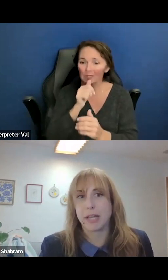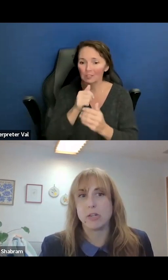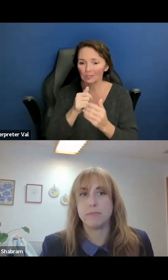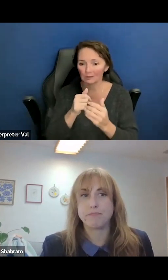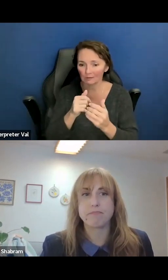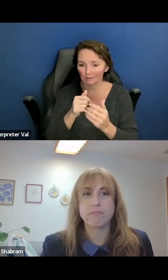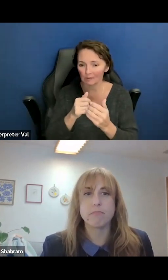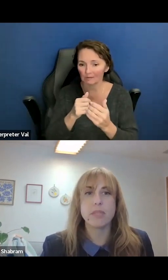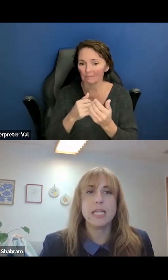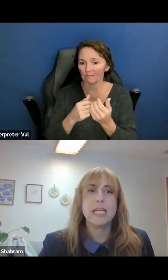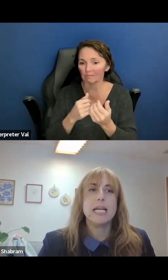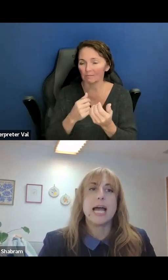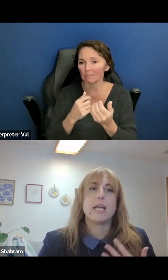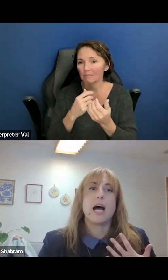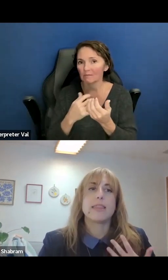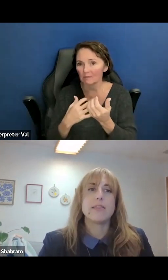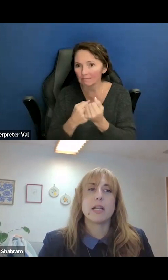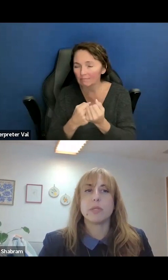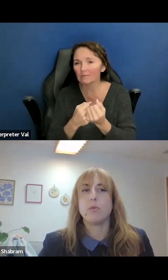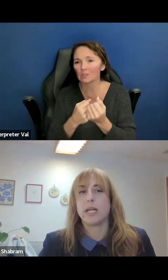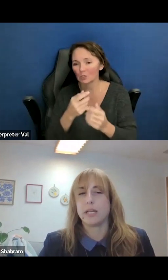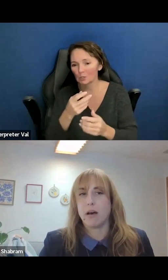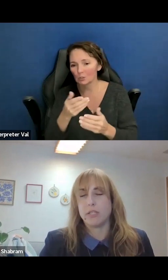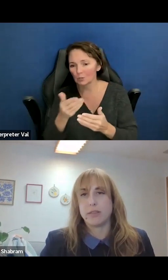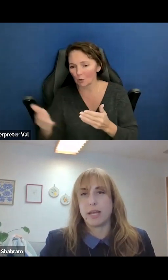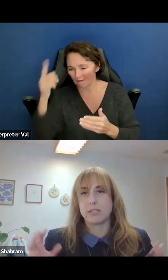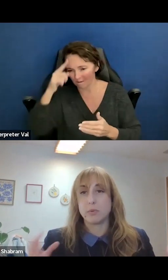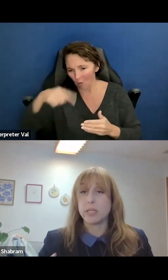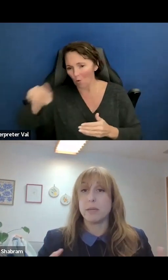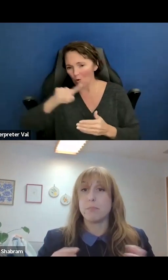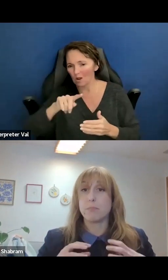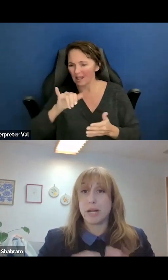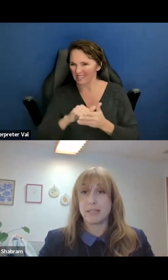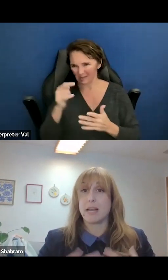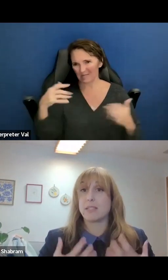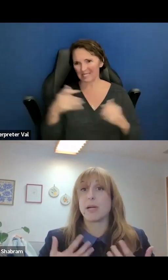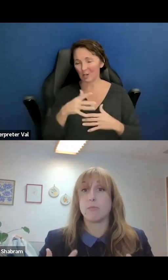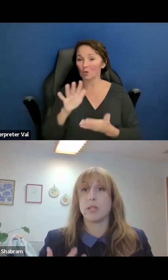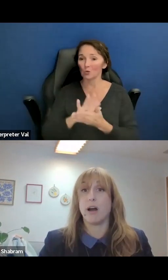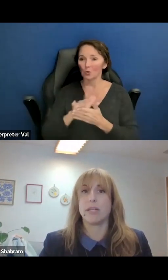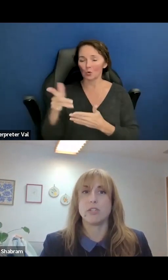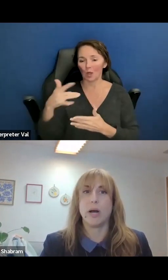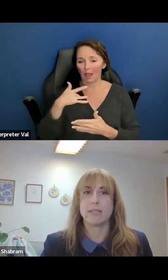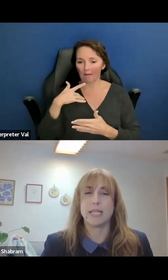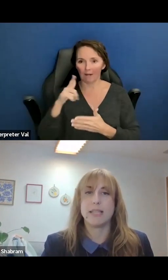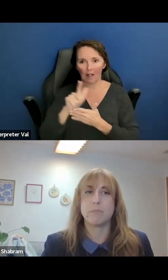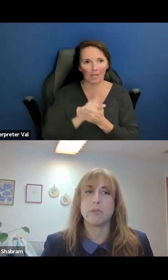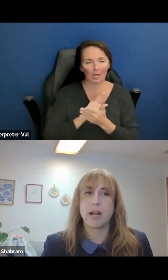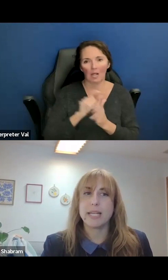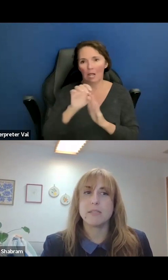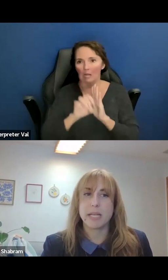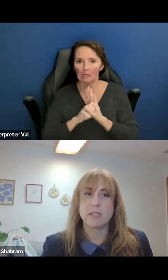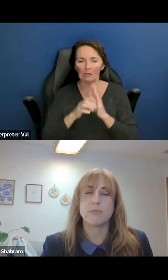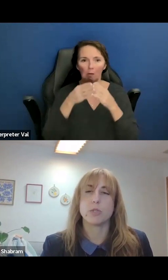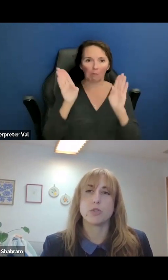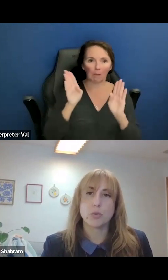really vital. And a thing that I really want to acknowledge, and that has been really present and has become really obvious to us is that